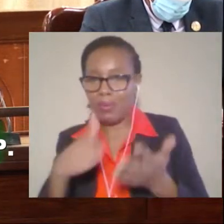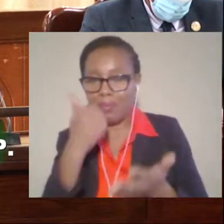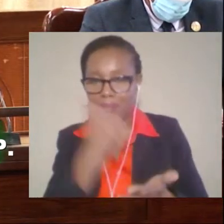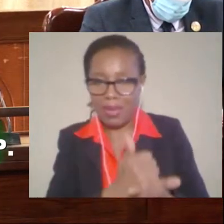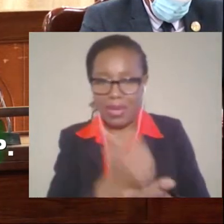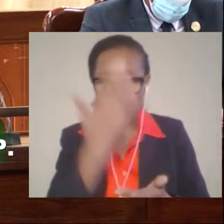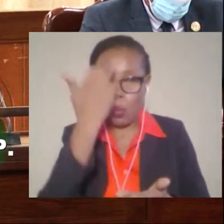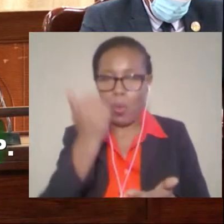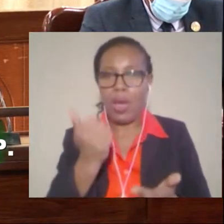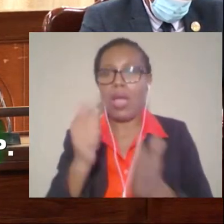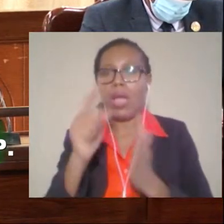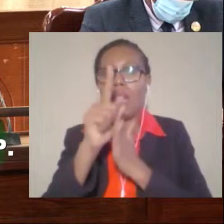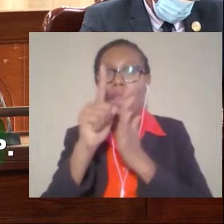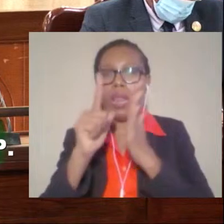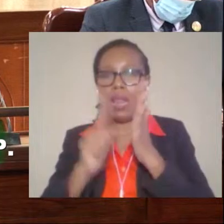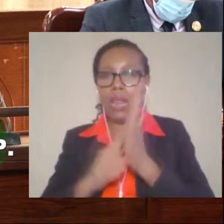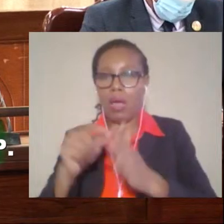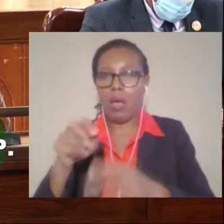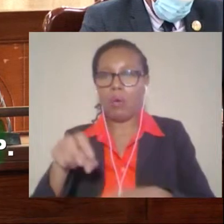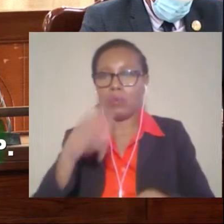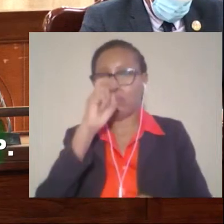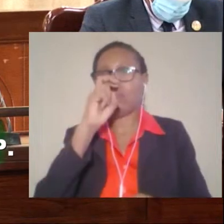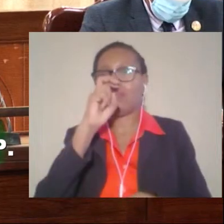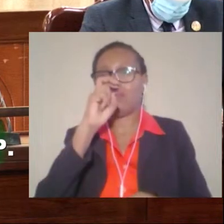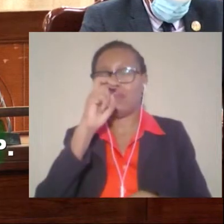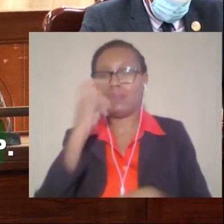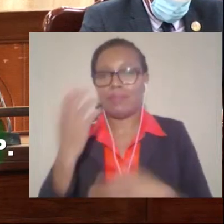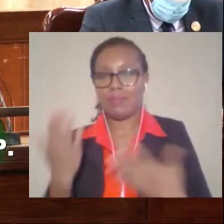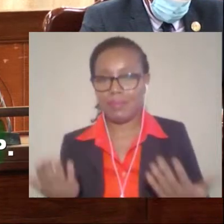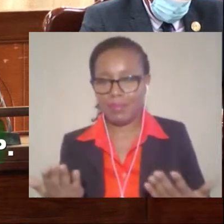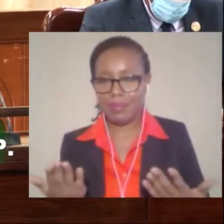prohibitions. Those things are understood.